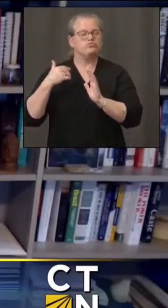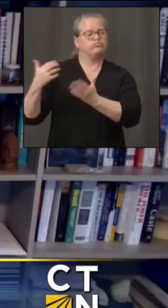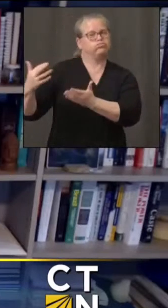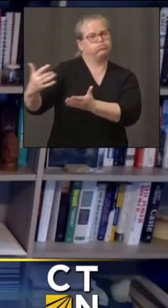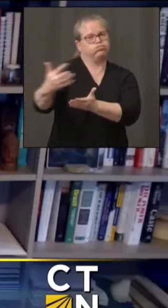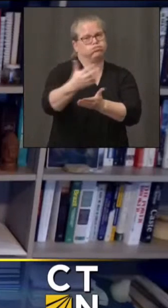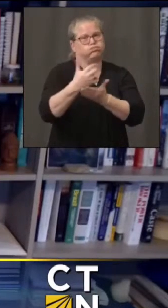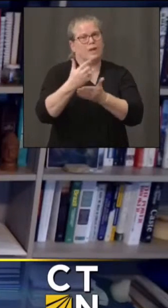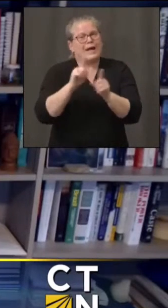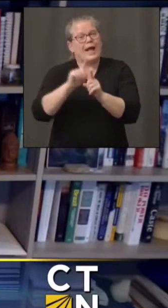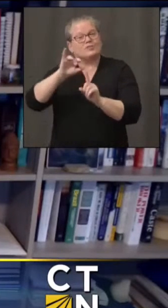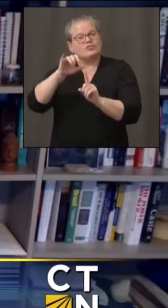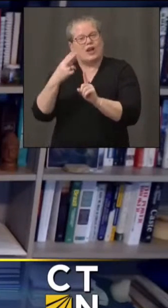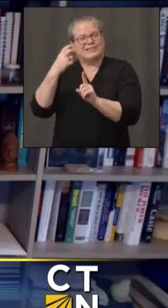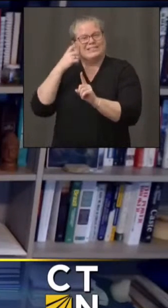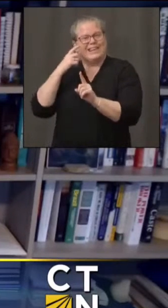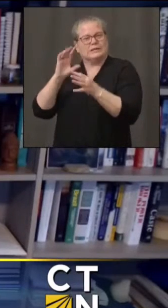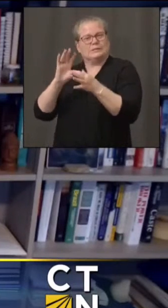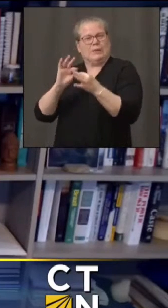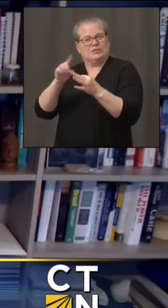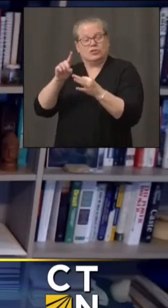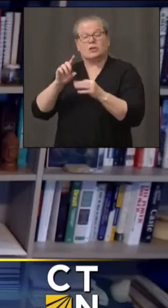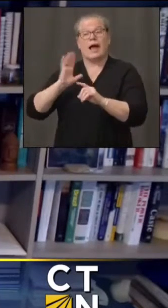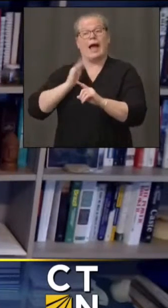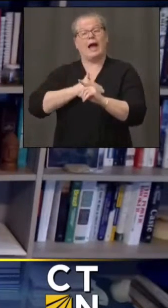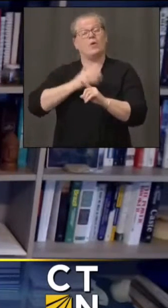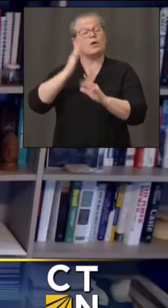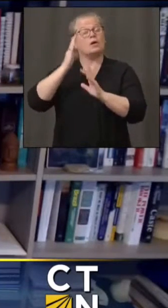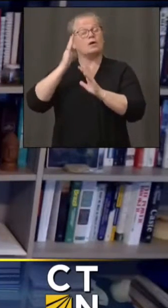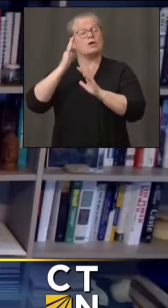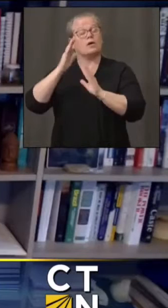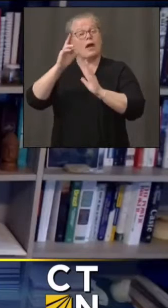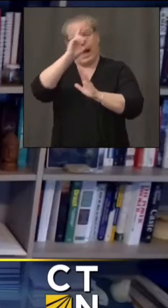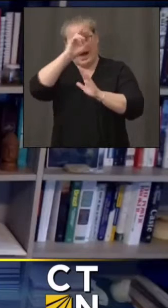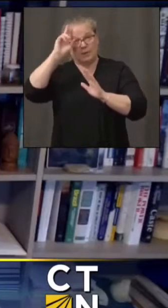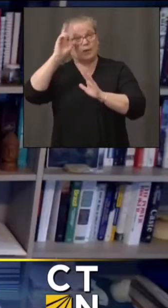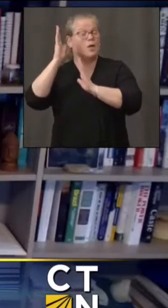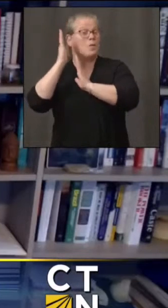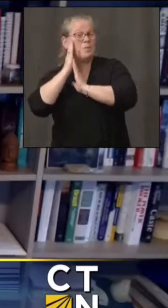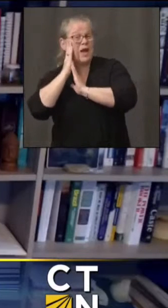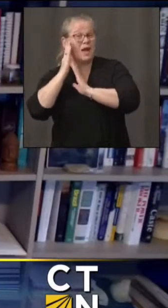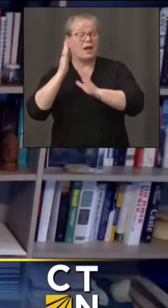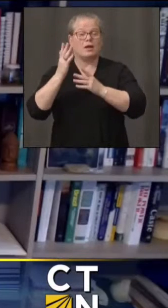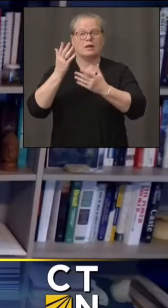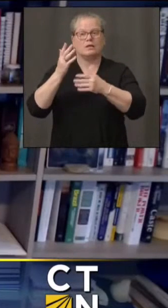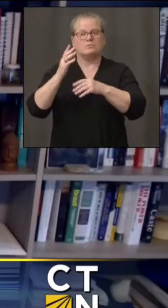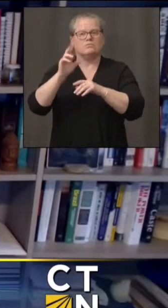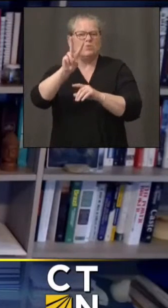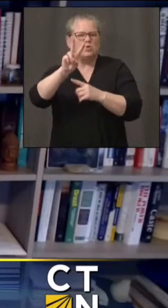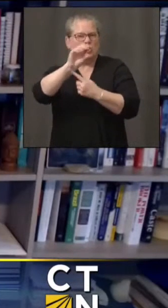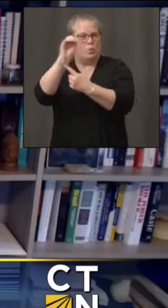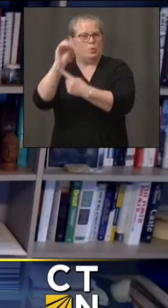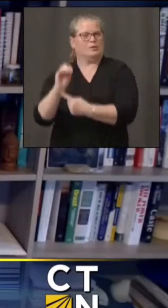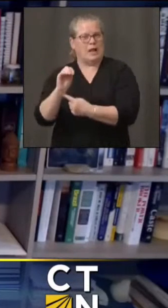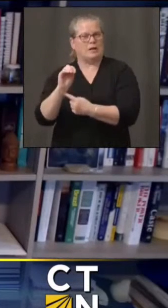ago, 2% of our statewide beds are filled with COVID patients. Back at the peak, maybe 20, 30, 40% of